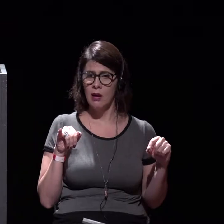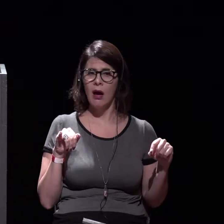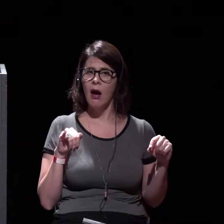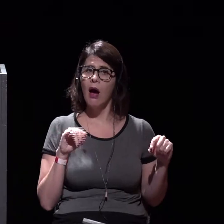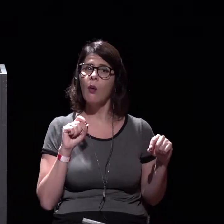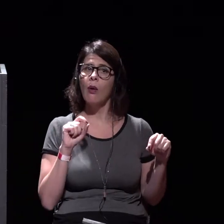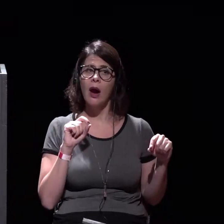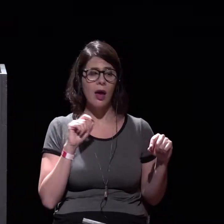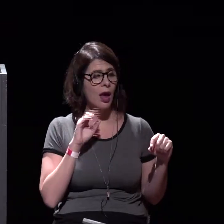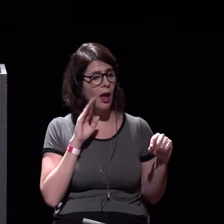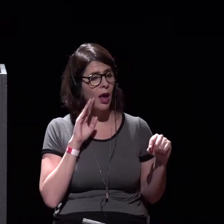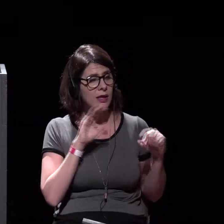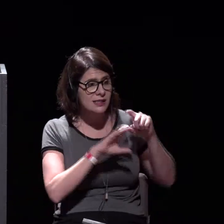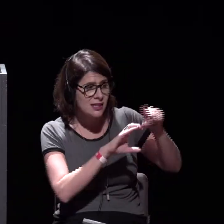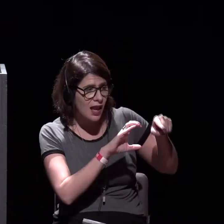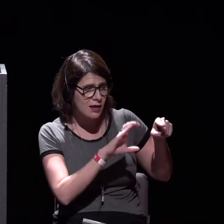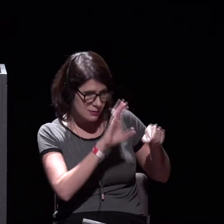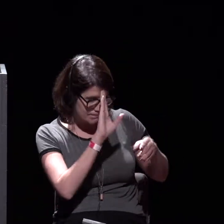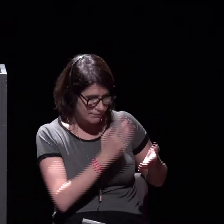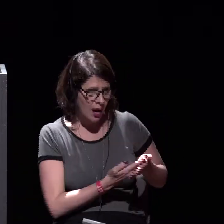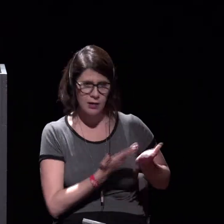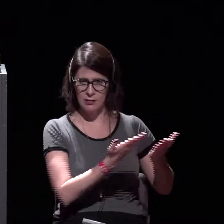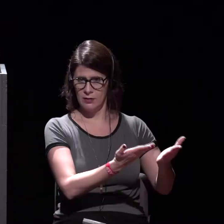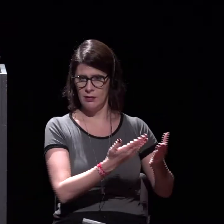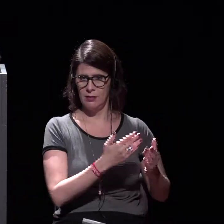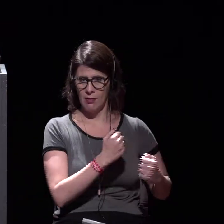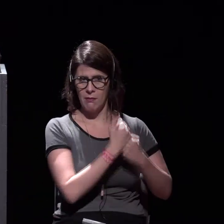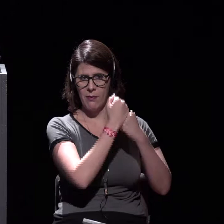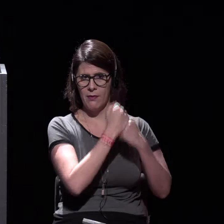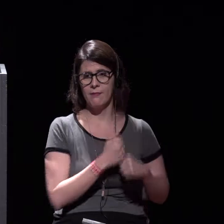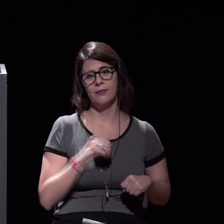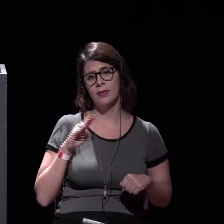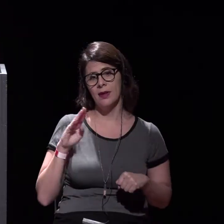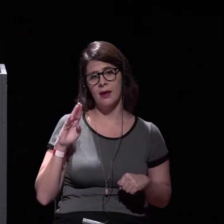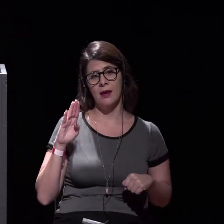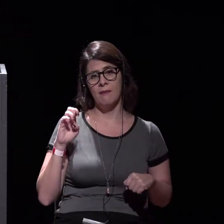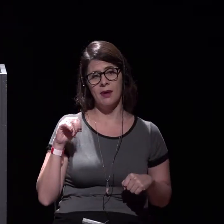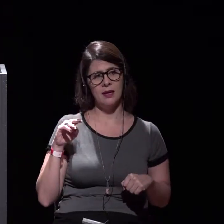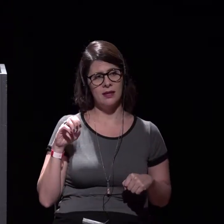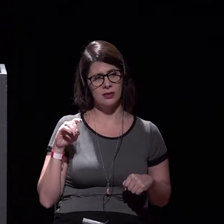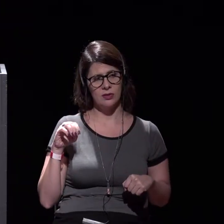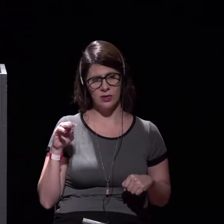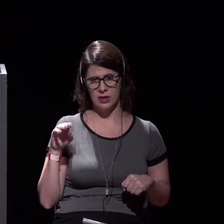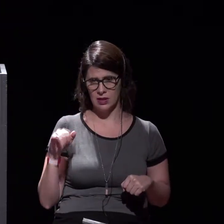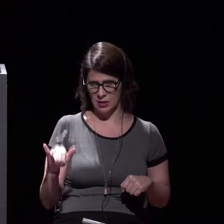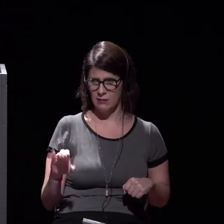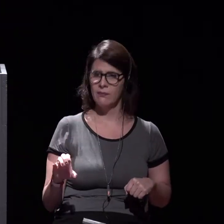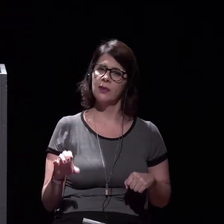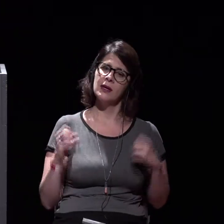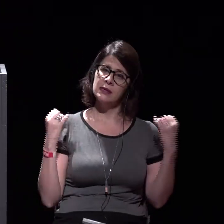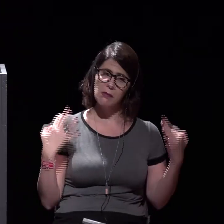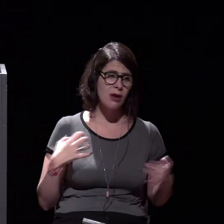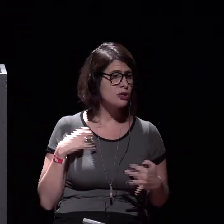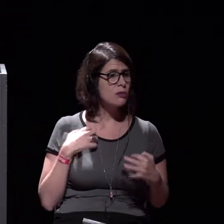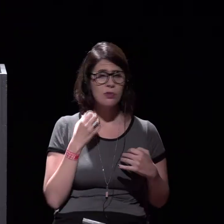would argue, and I think quite compellingly. It is to Kant, not accidentally but directly, that we owe the concept